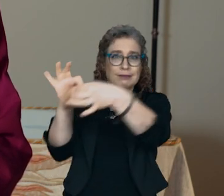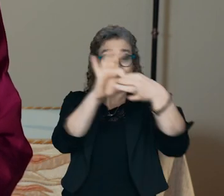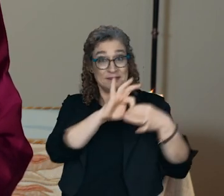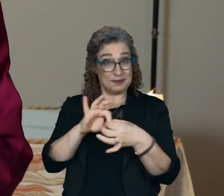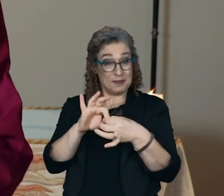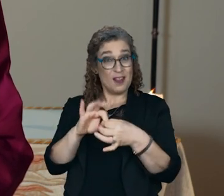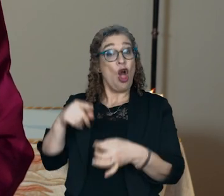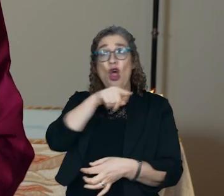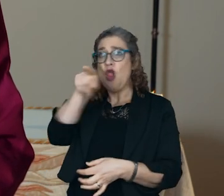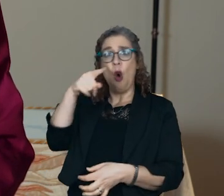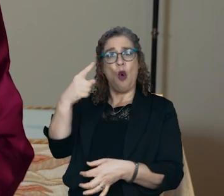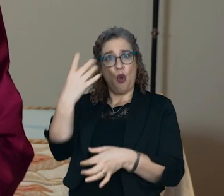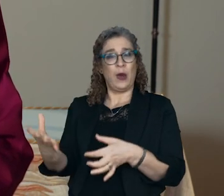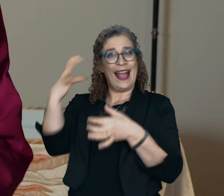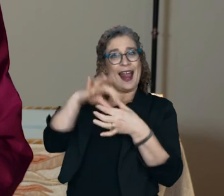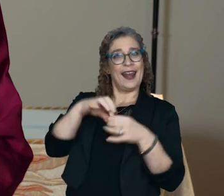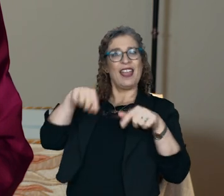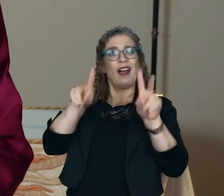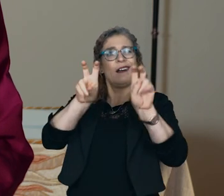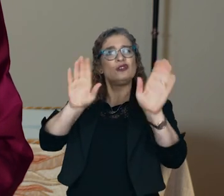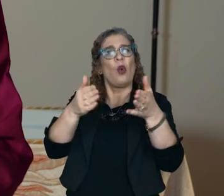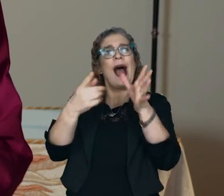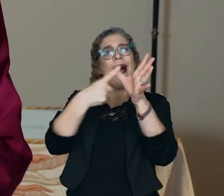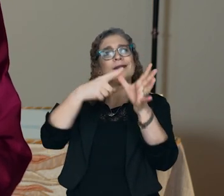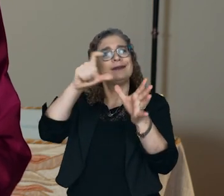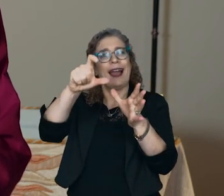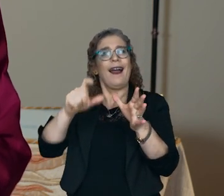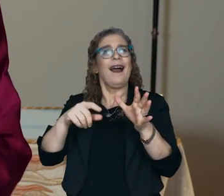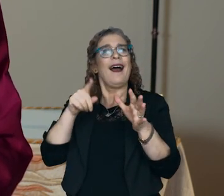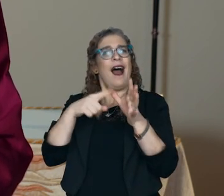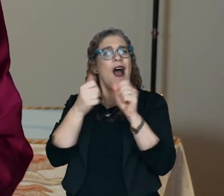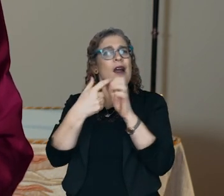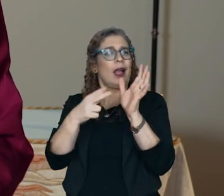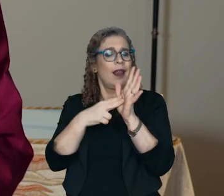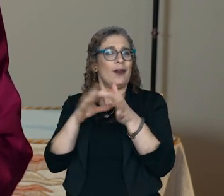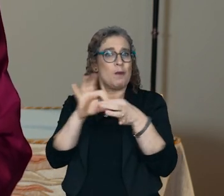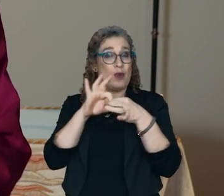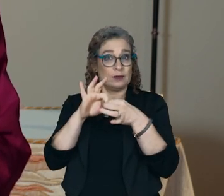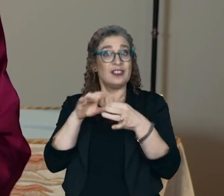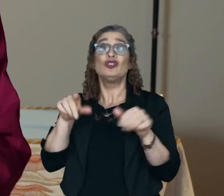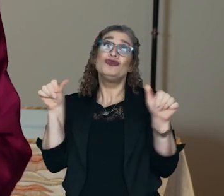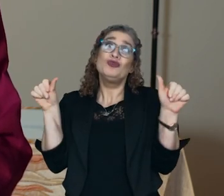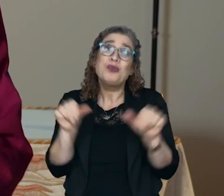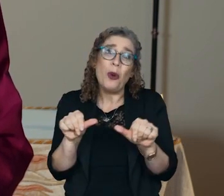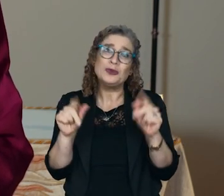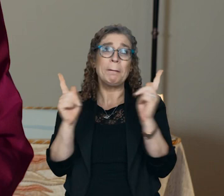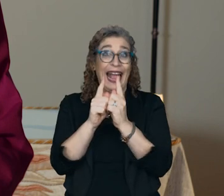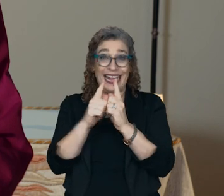the Communion had hoped to be meeting back in August for the Lambeth